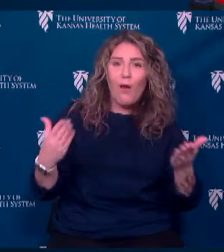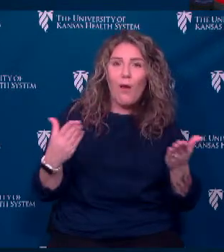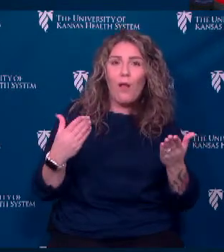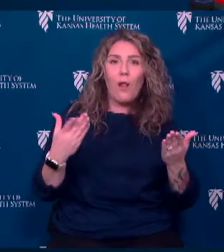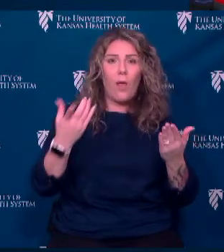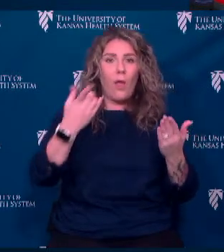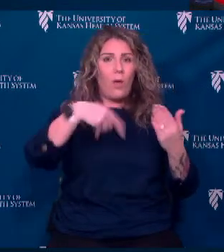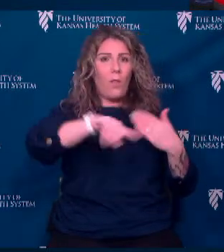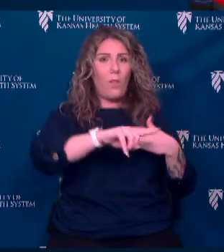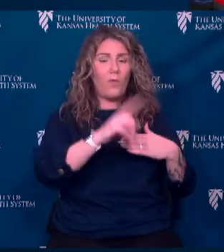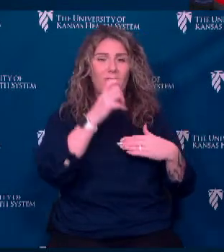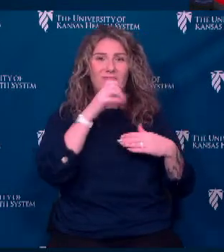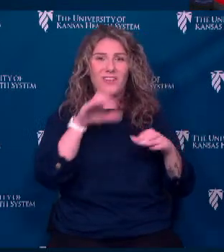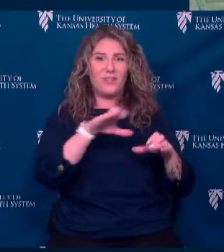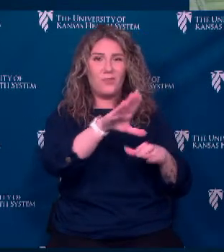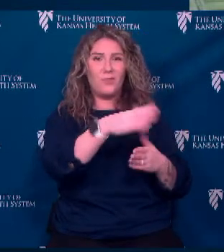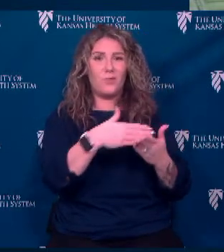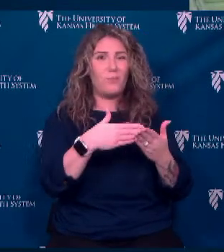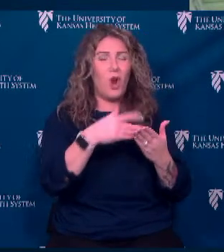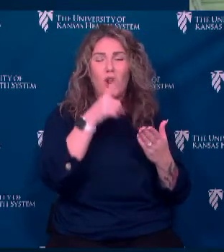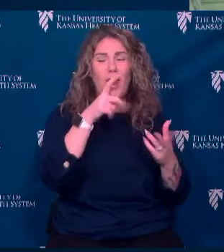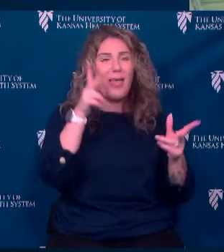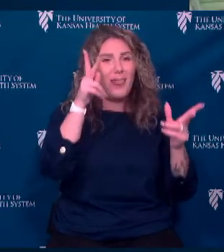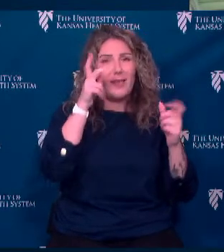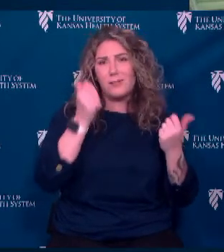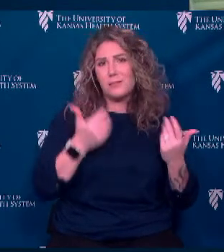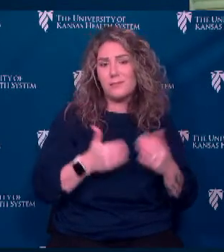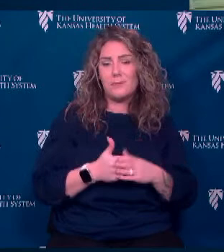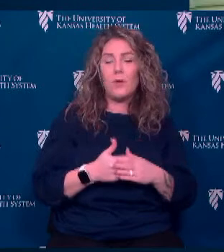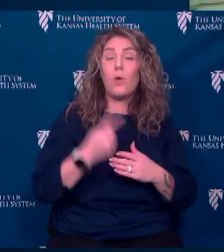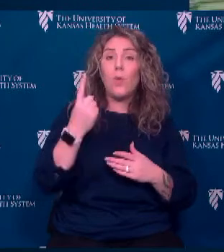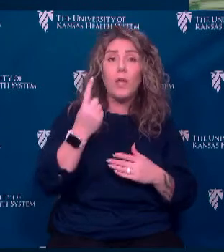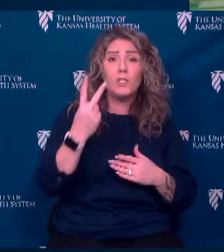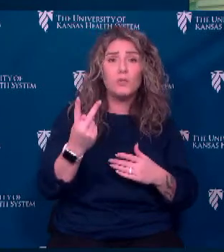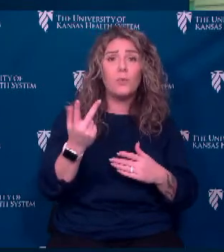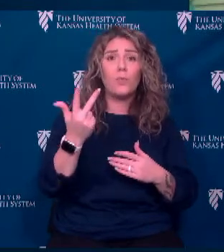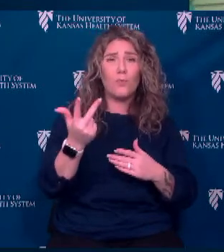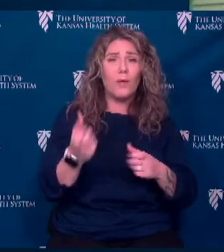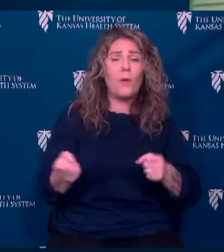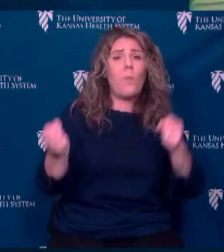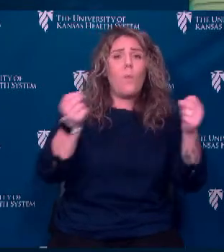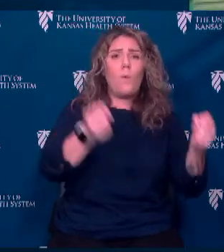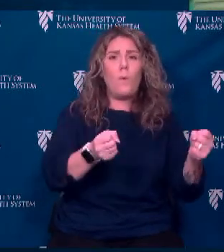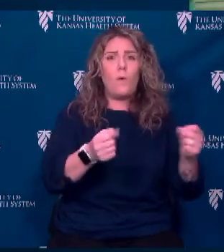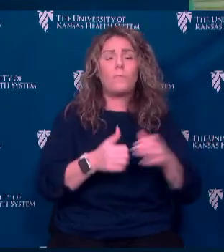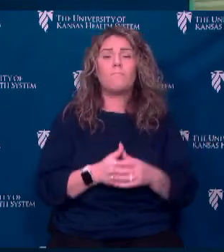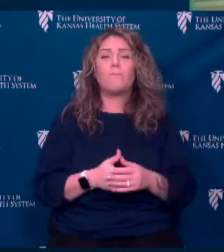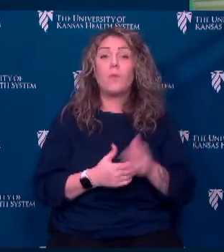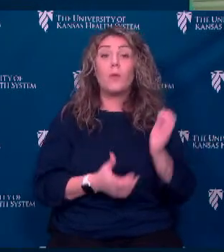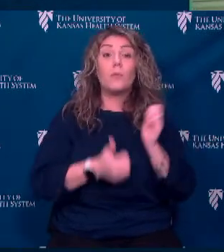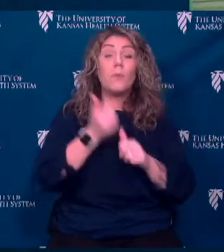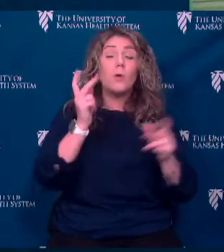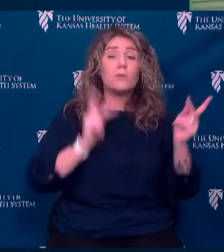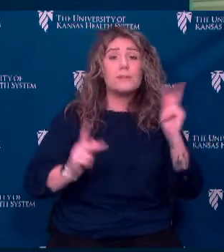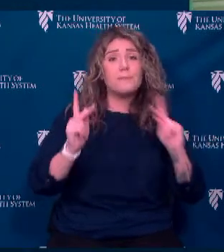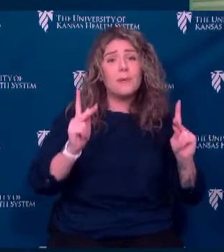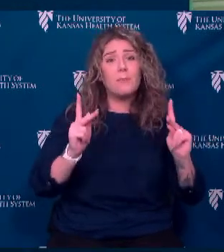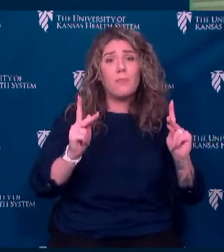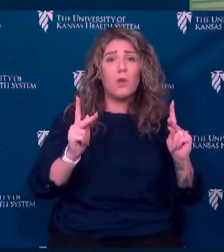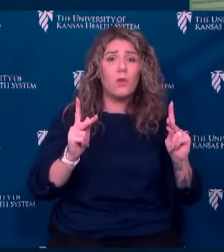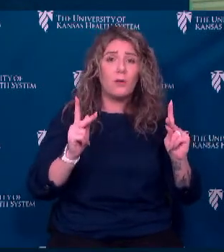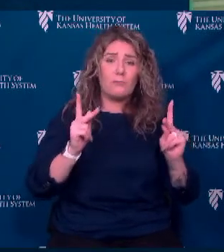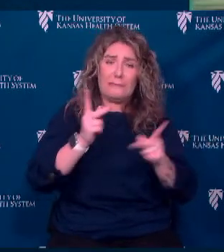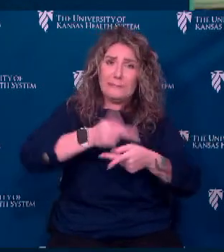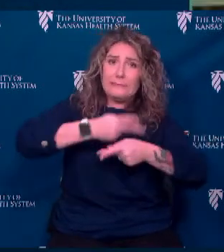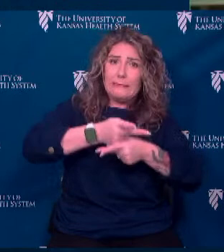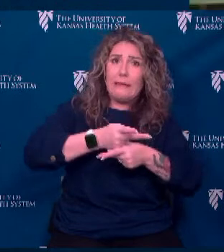those that haven't done their part, they're not listening. Yep. 1, 2, 3. The vast majority of the people that were taken care